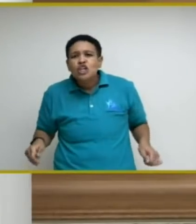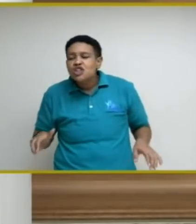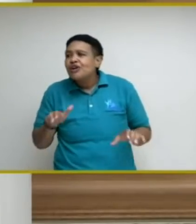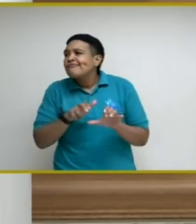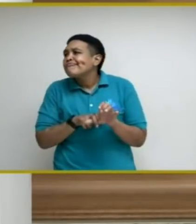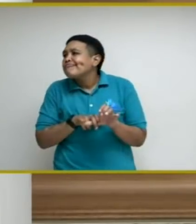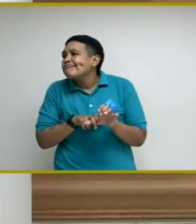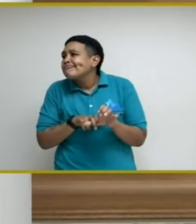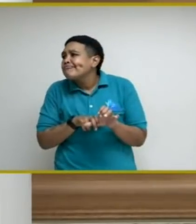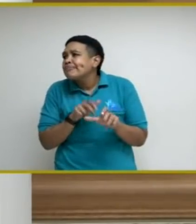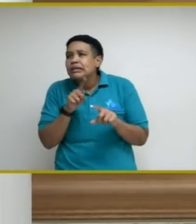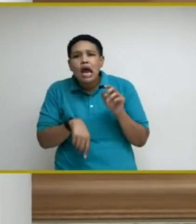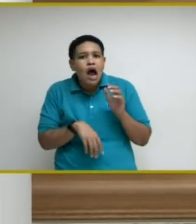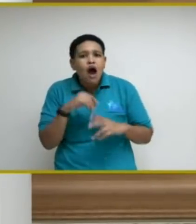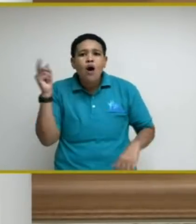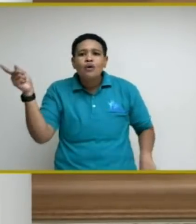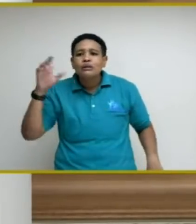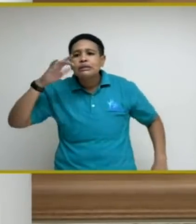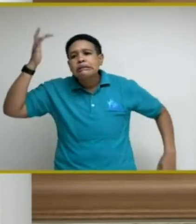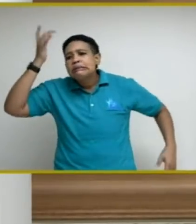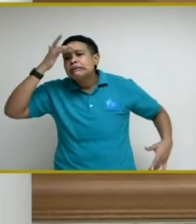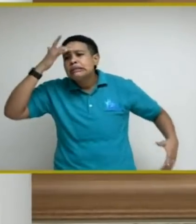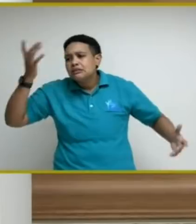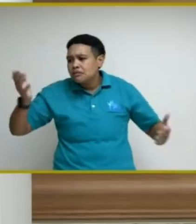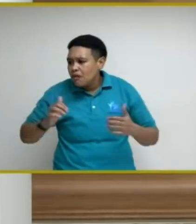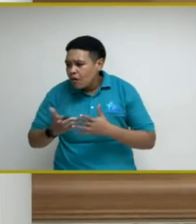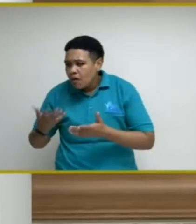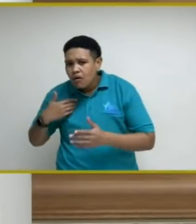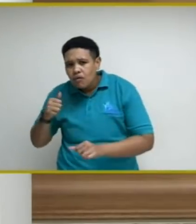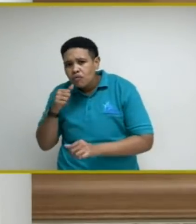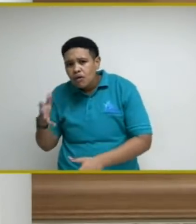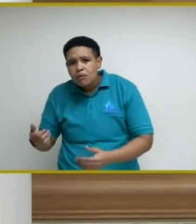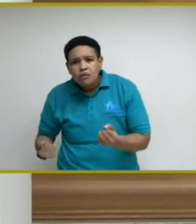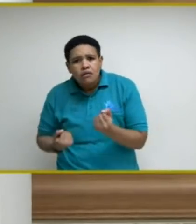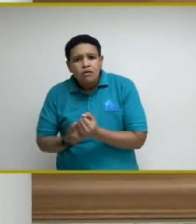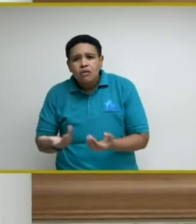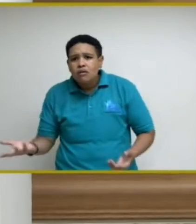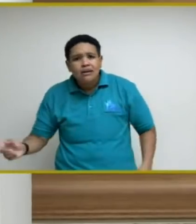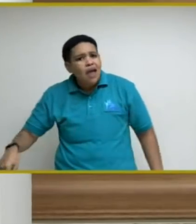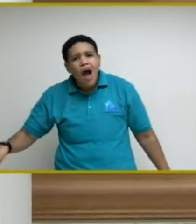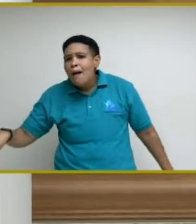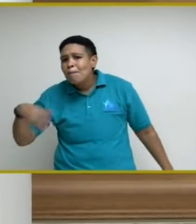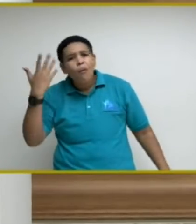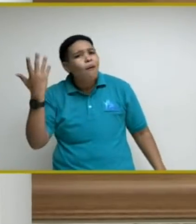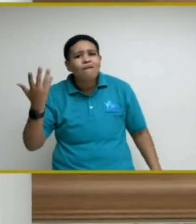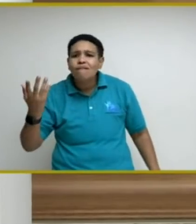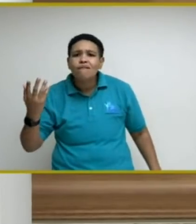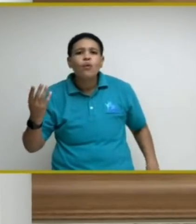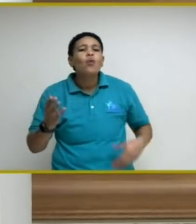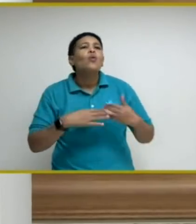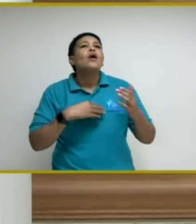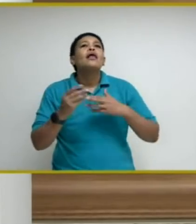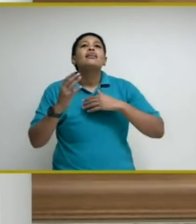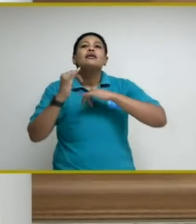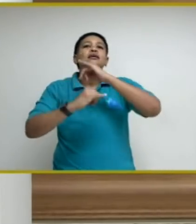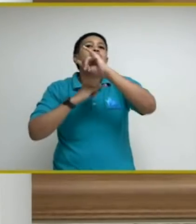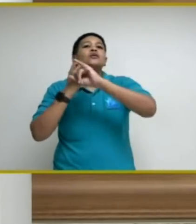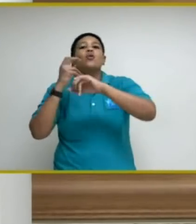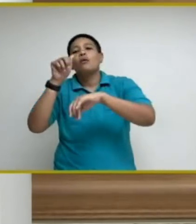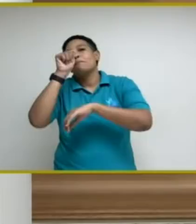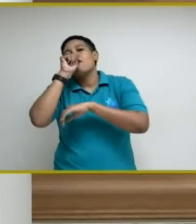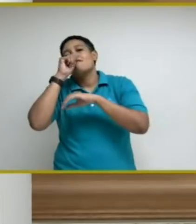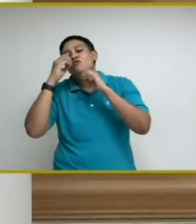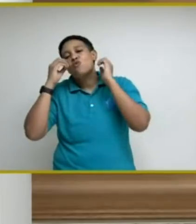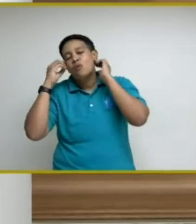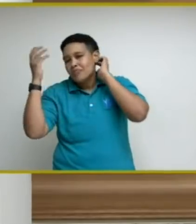not well. How do we make arrangements to deal with those persons, whether they're in an institution or in a private